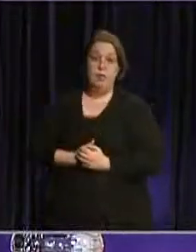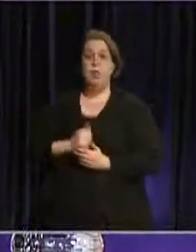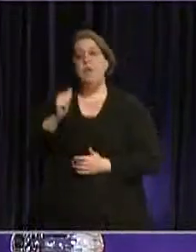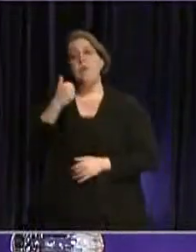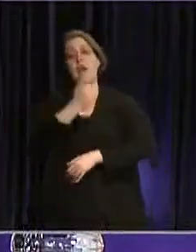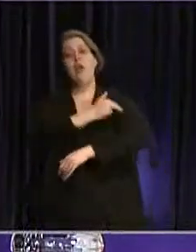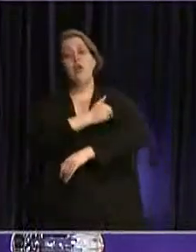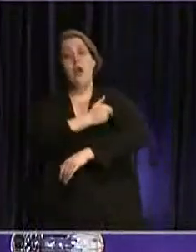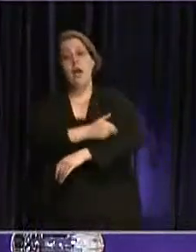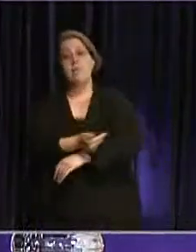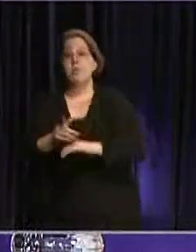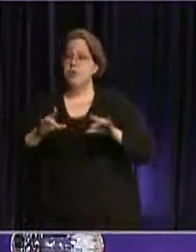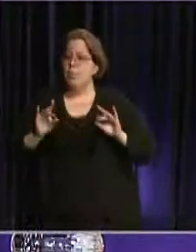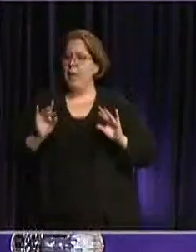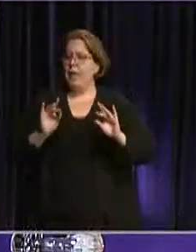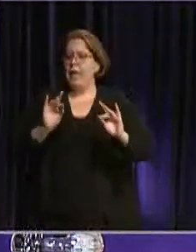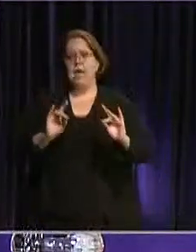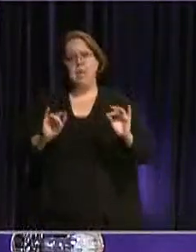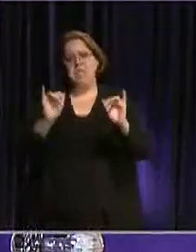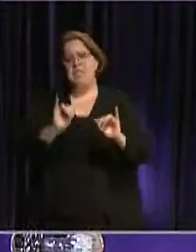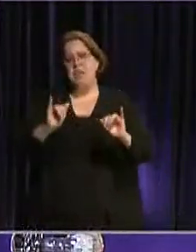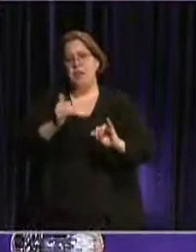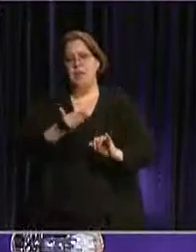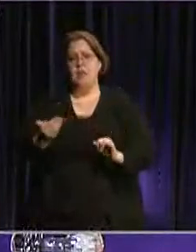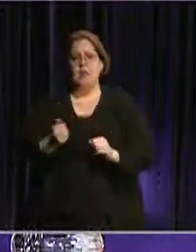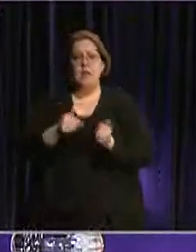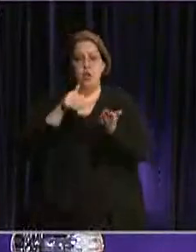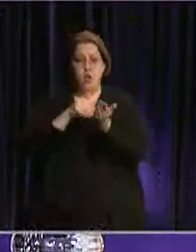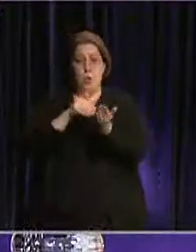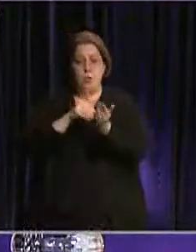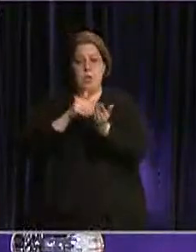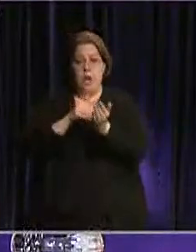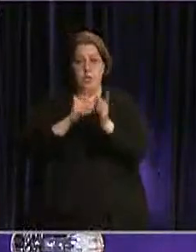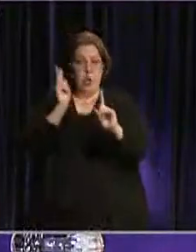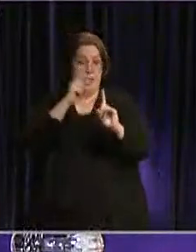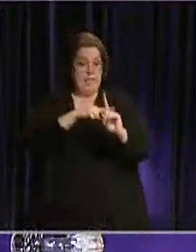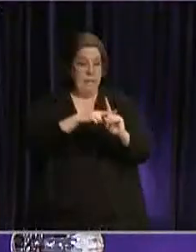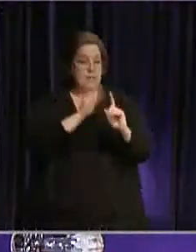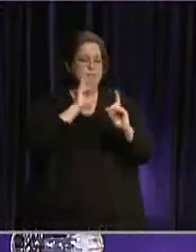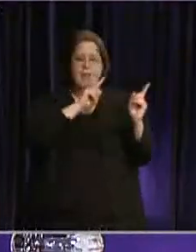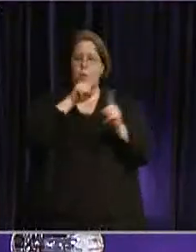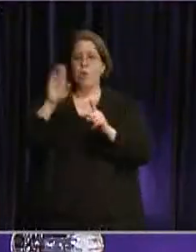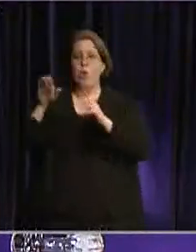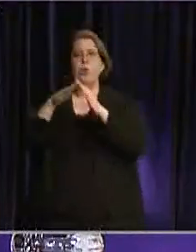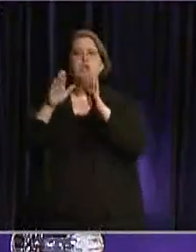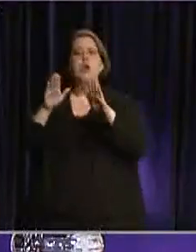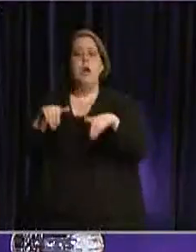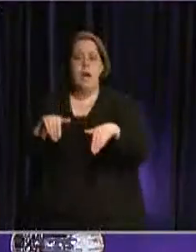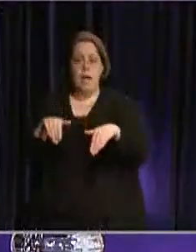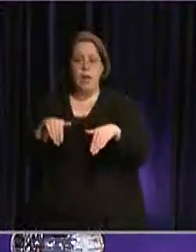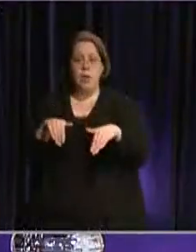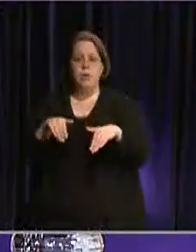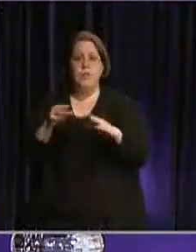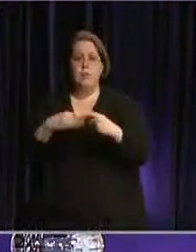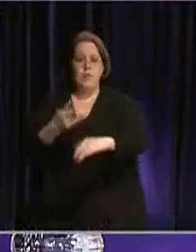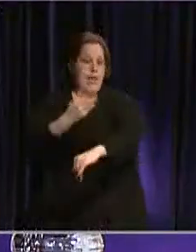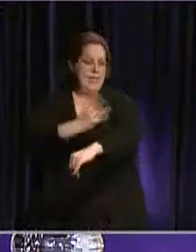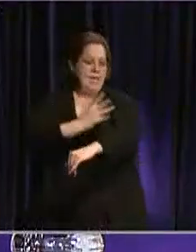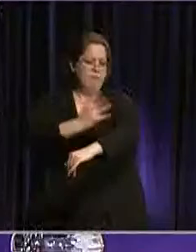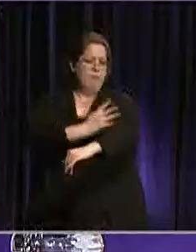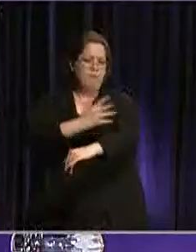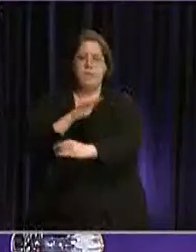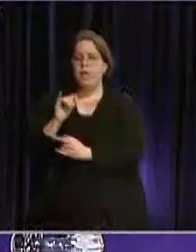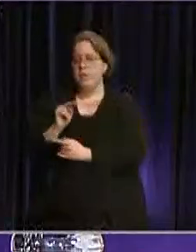other hospitals are picking it up and doing the same thing. So if a doctor prescribes it, they'll come to your house with a mobile unit, and you'll get the infusion there.